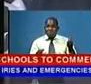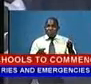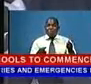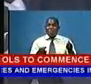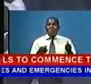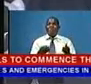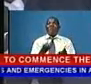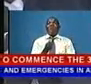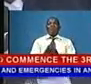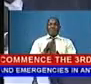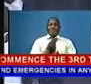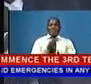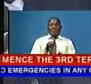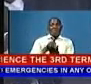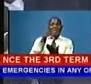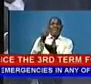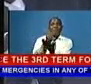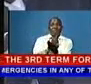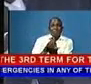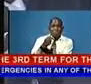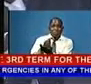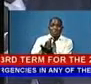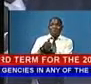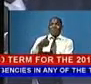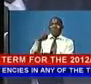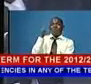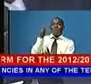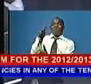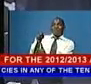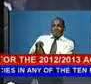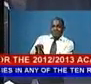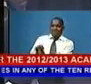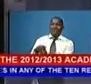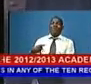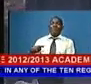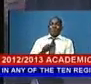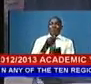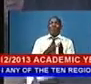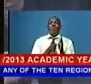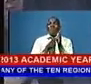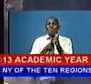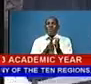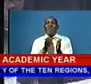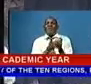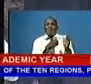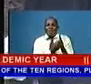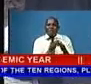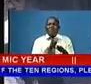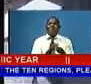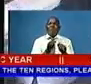the court. If this document has been refused to go in, we would like to need further evidence on the issue